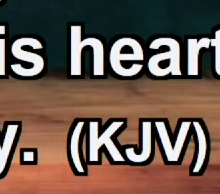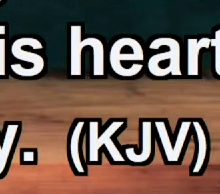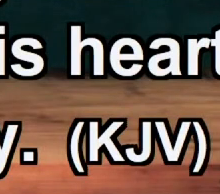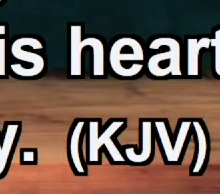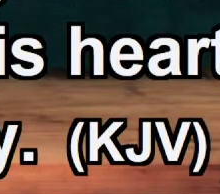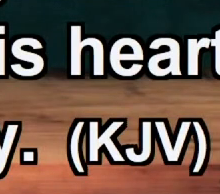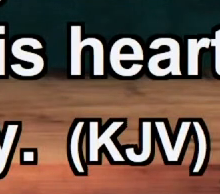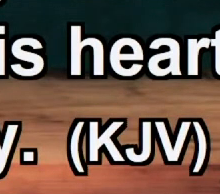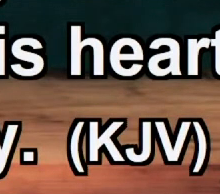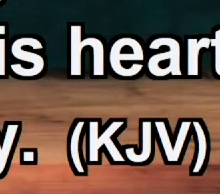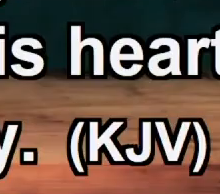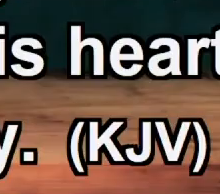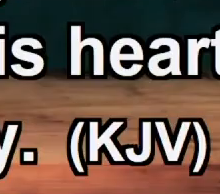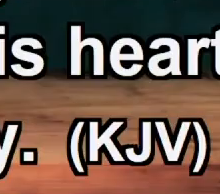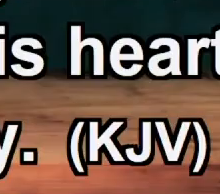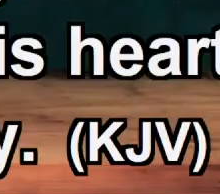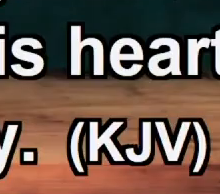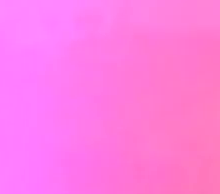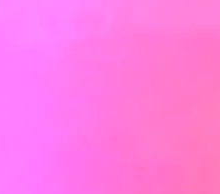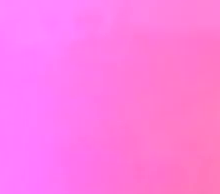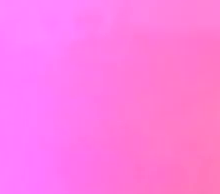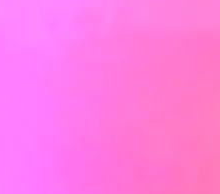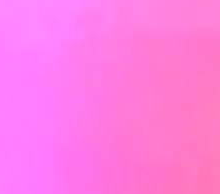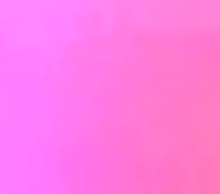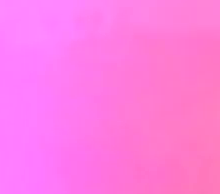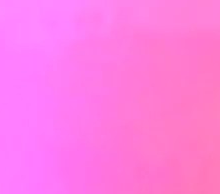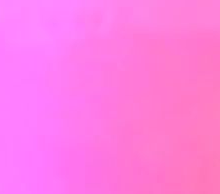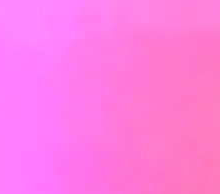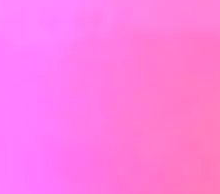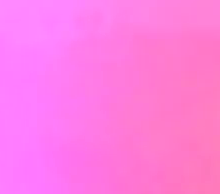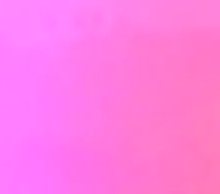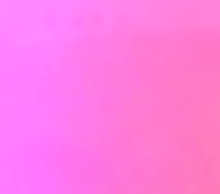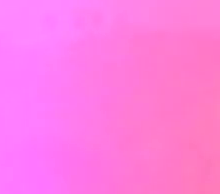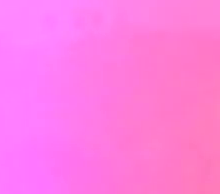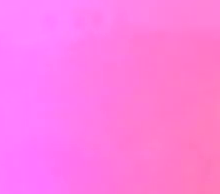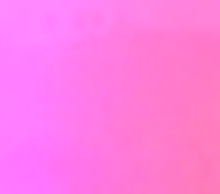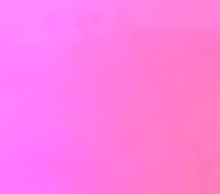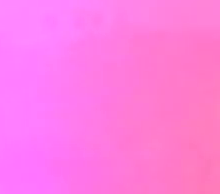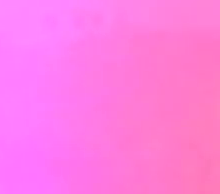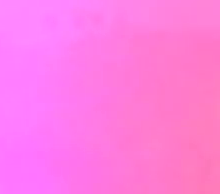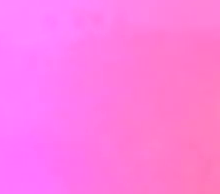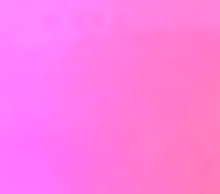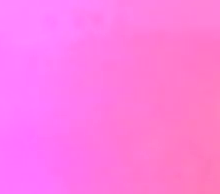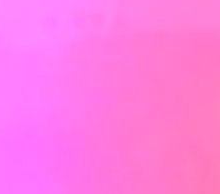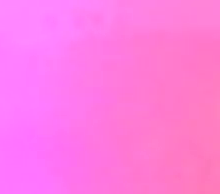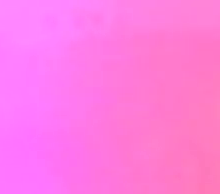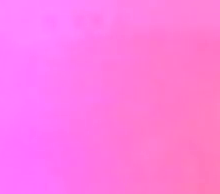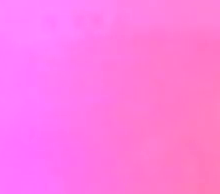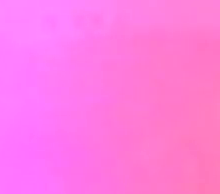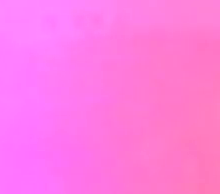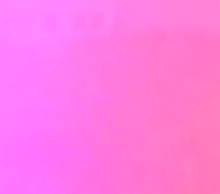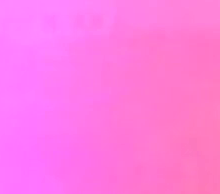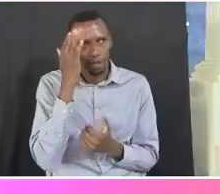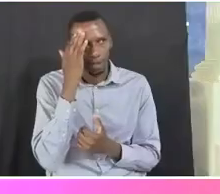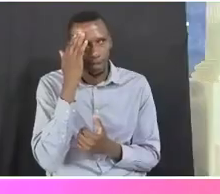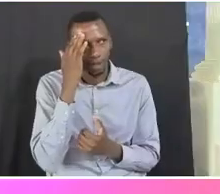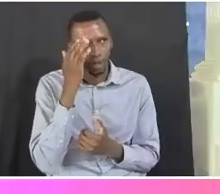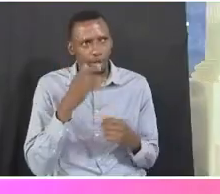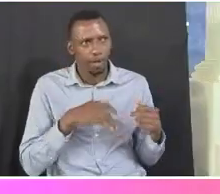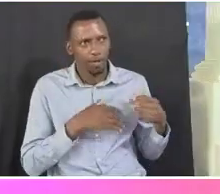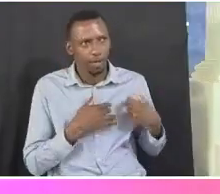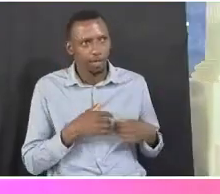when he goes in before the Lord. So Aaron shall bear the judgment of the children of Israel over his heart before the